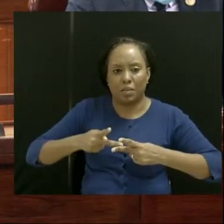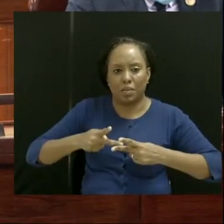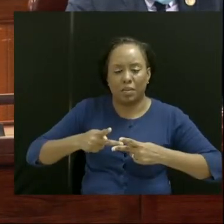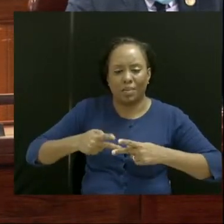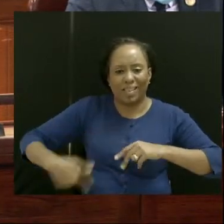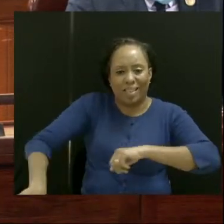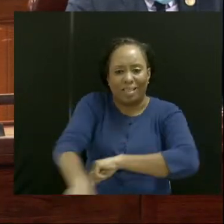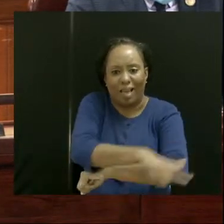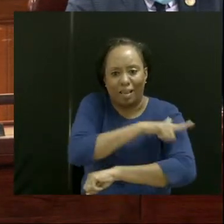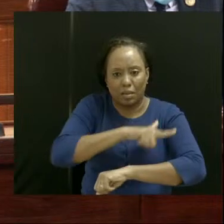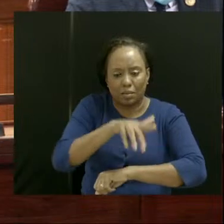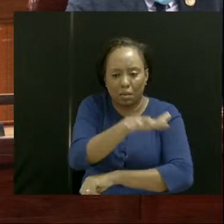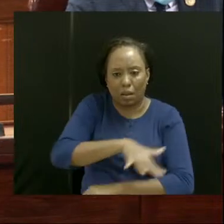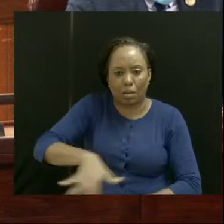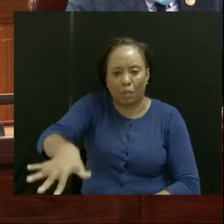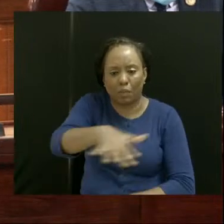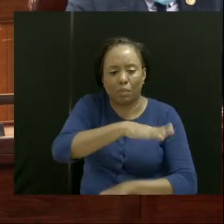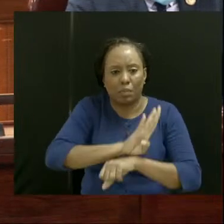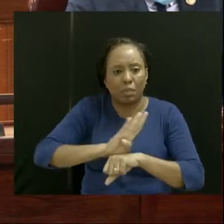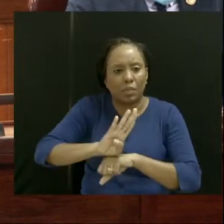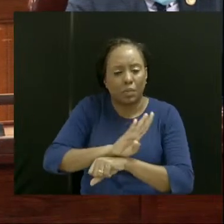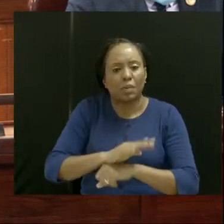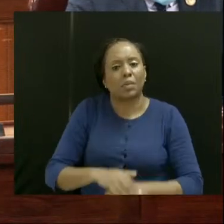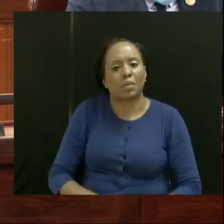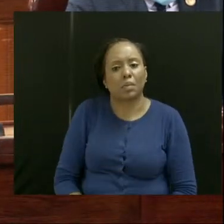That's what we should be talking about,